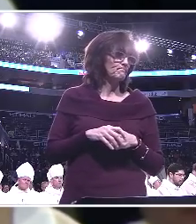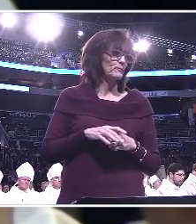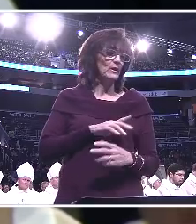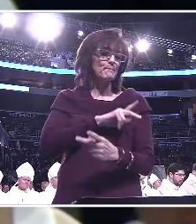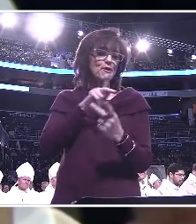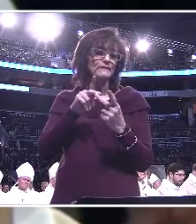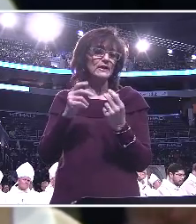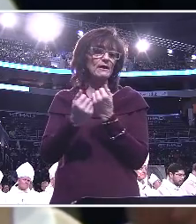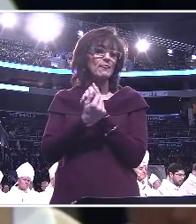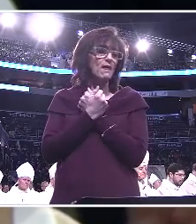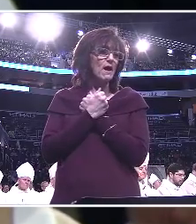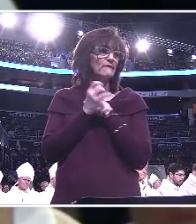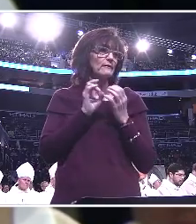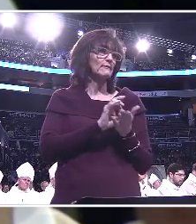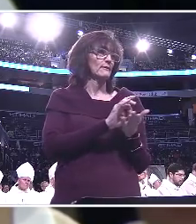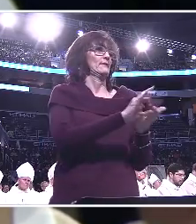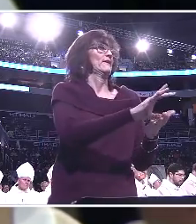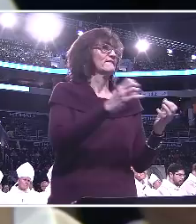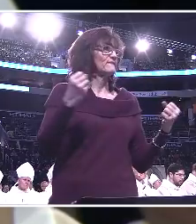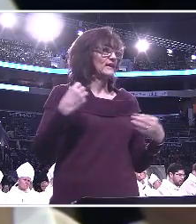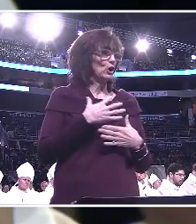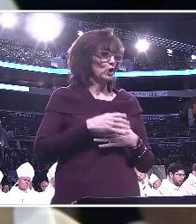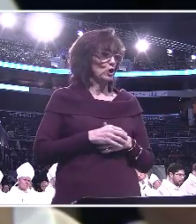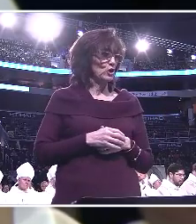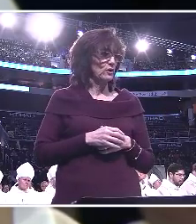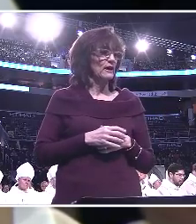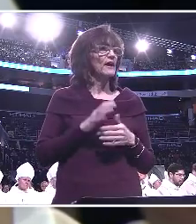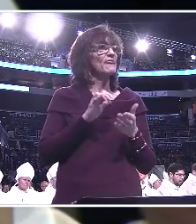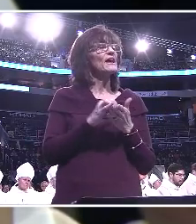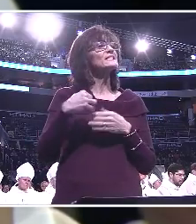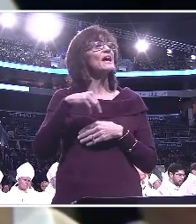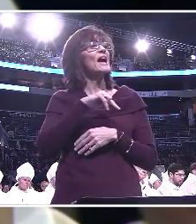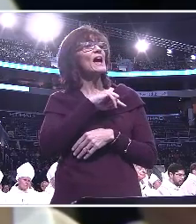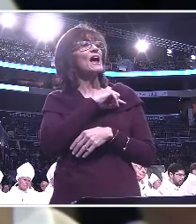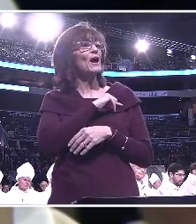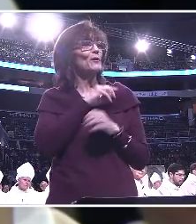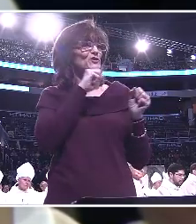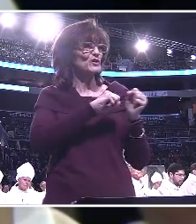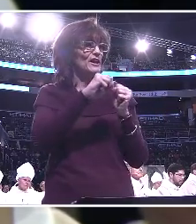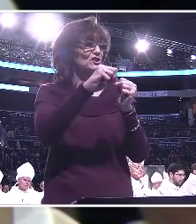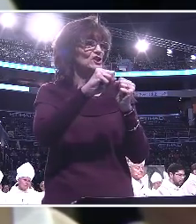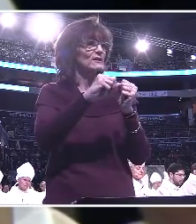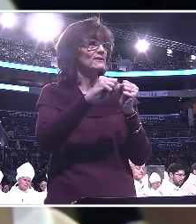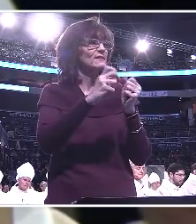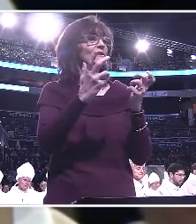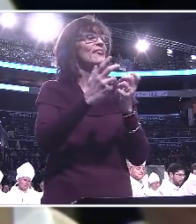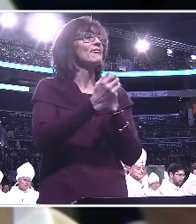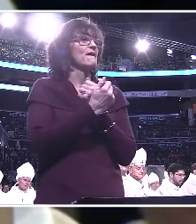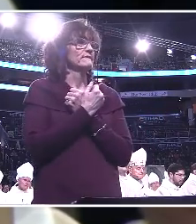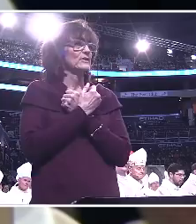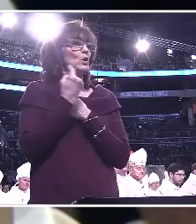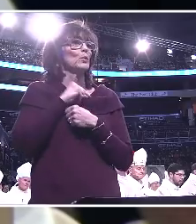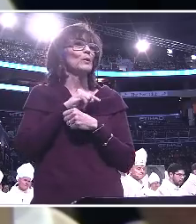Perfect love casts out fear. And that's our strategy, love. We appeal to God's love for every human life, and